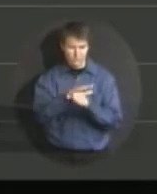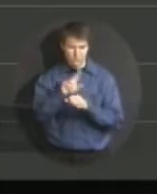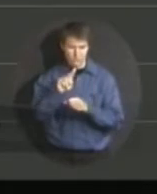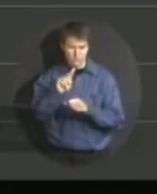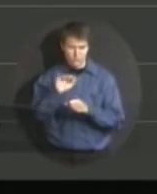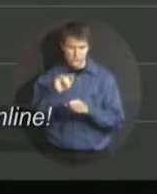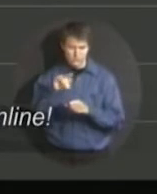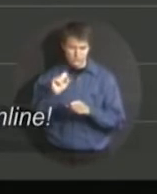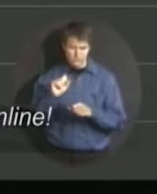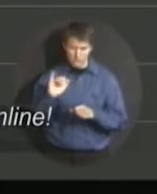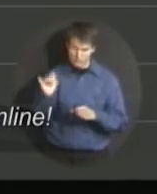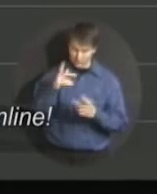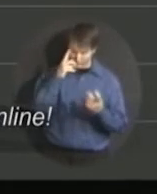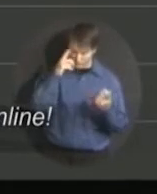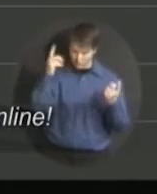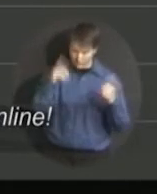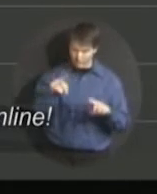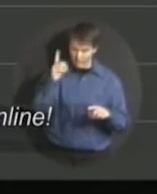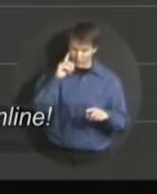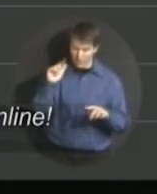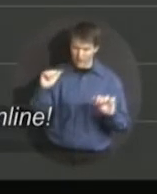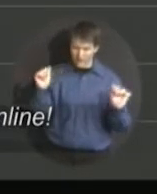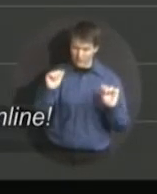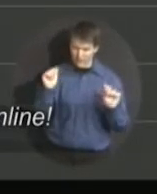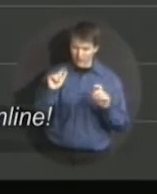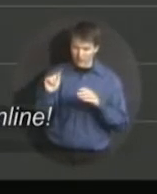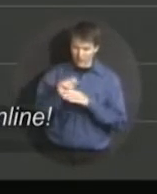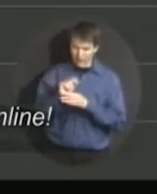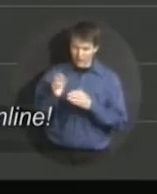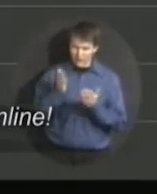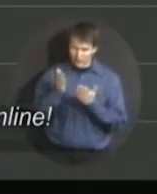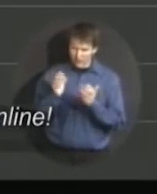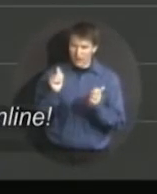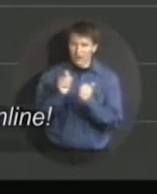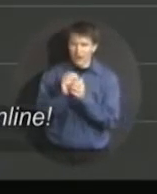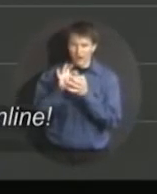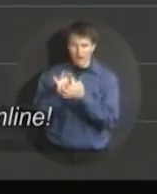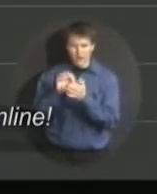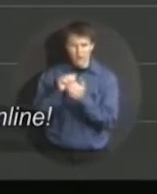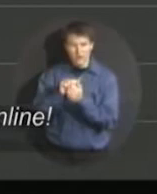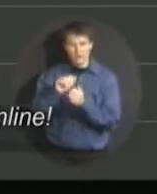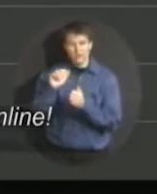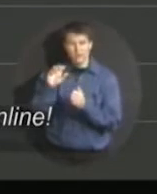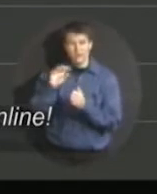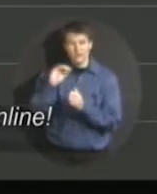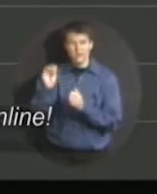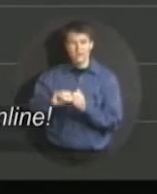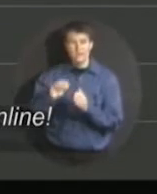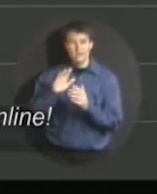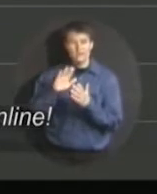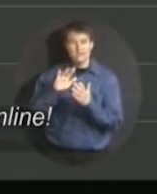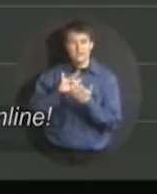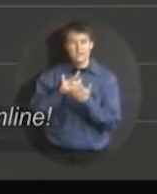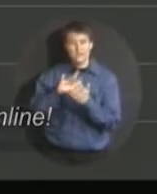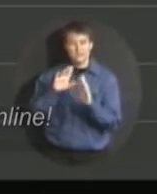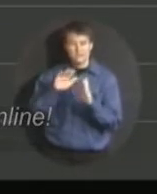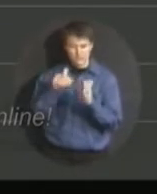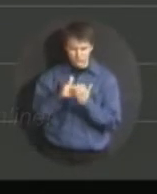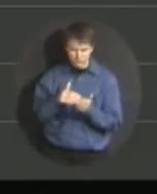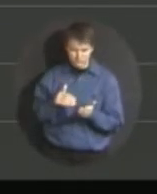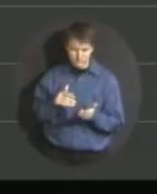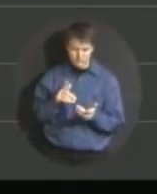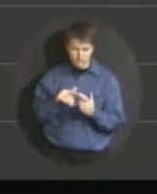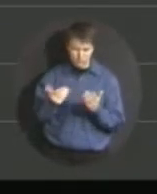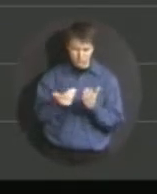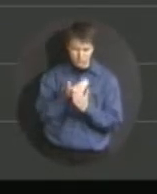also have our agreement for athletic trainer services in conjunction with the Olathe Medical Center, a new policy, our Children's